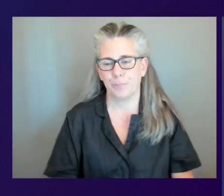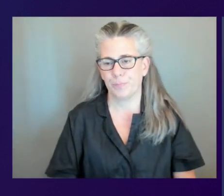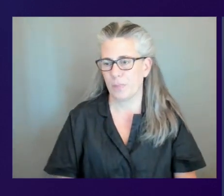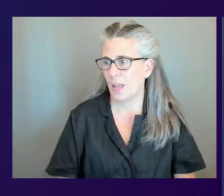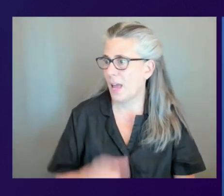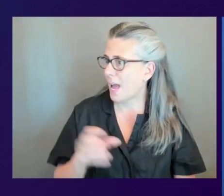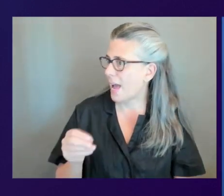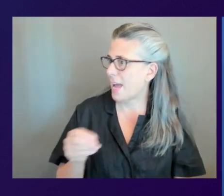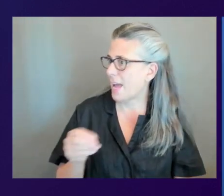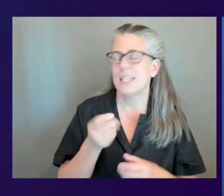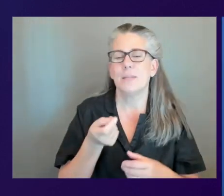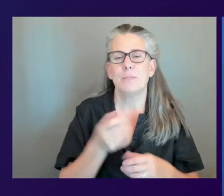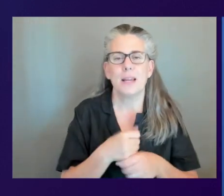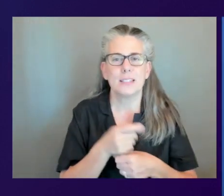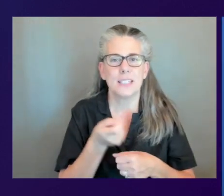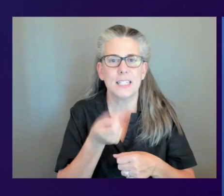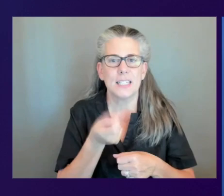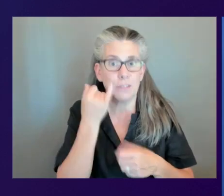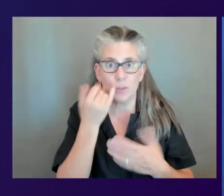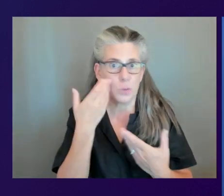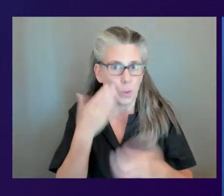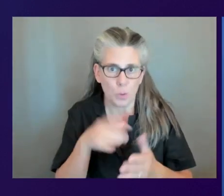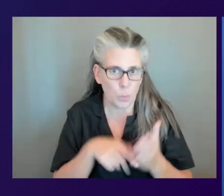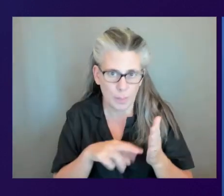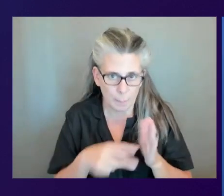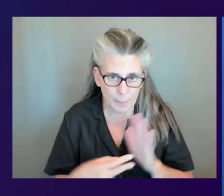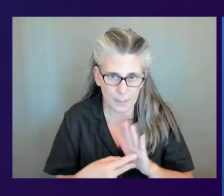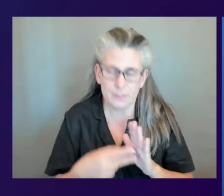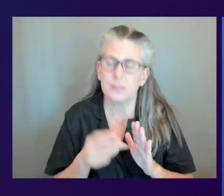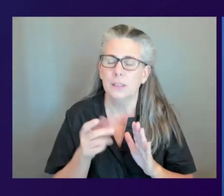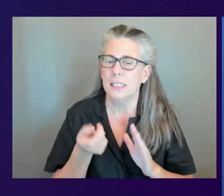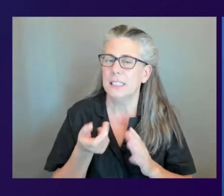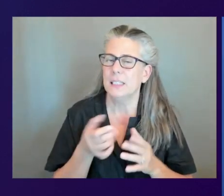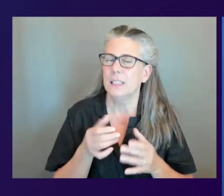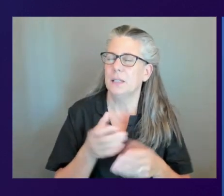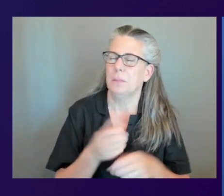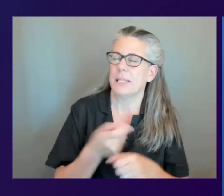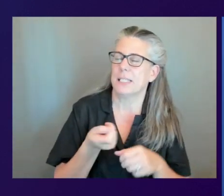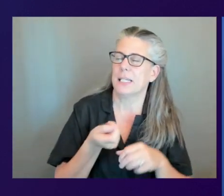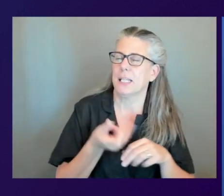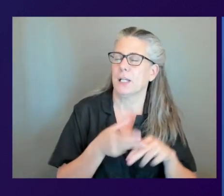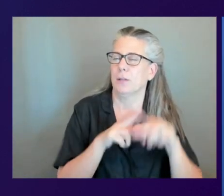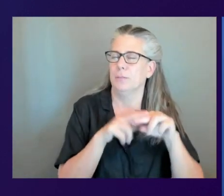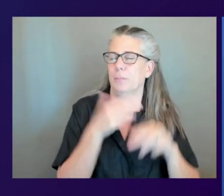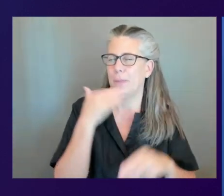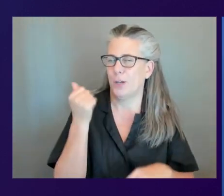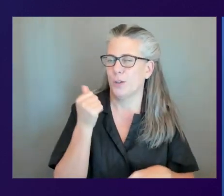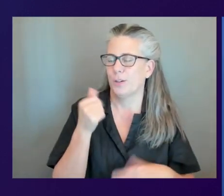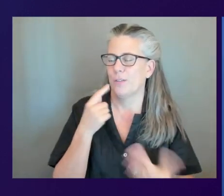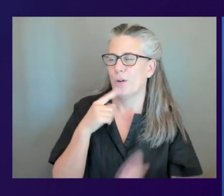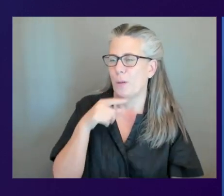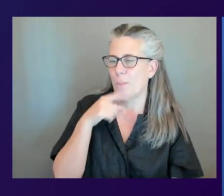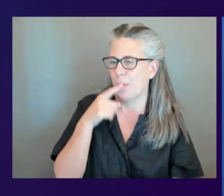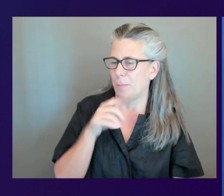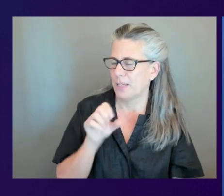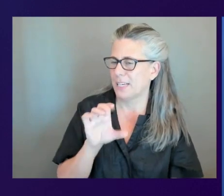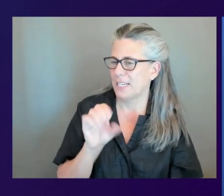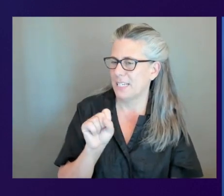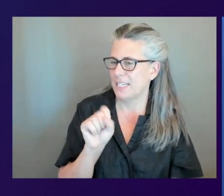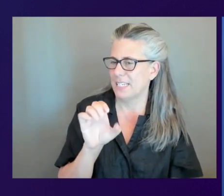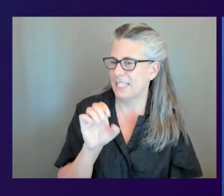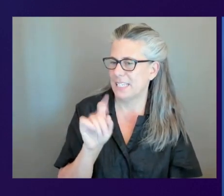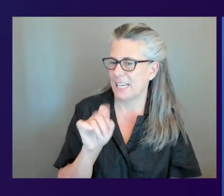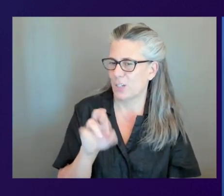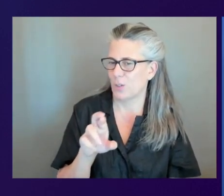is, and you don't have to worry about it. I didn't say that. She said Yeah. Previous I public sector. The new port, the no new port is